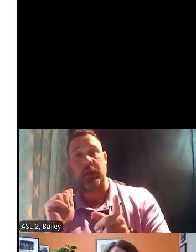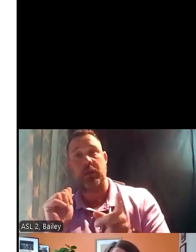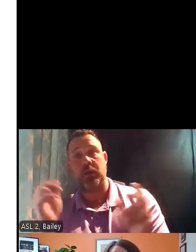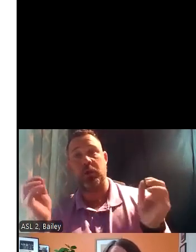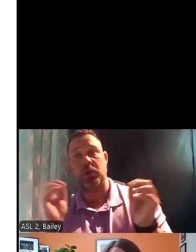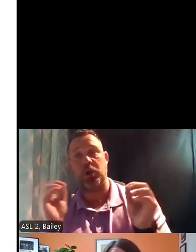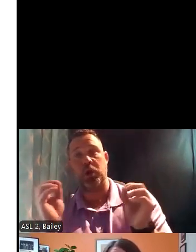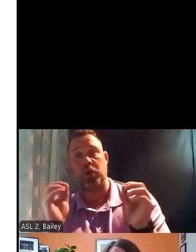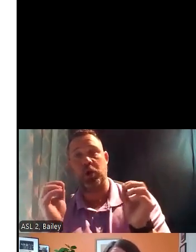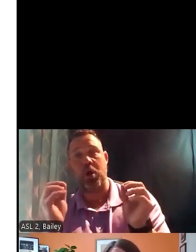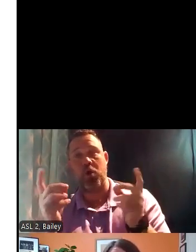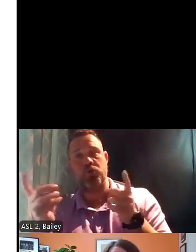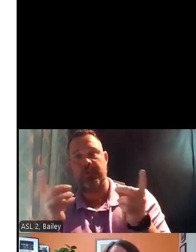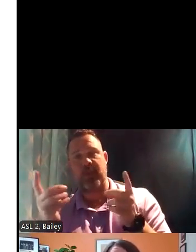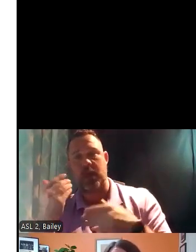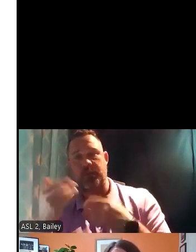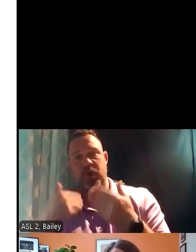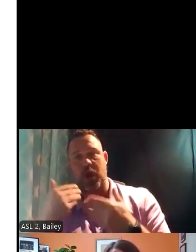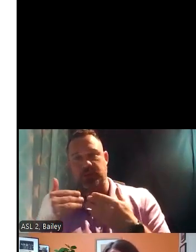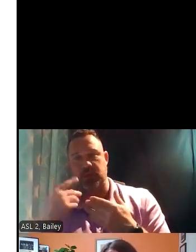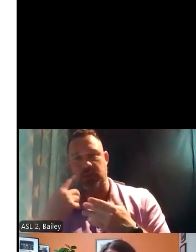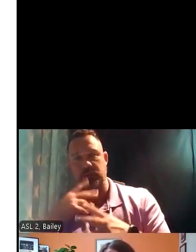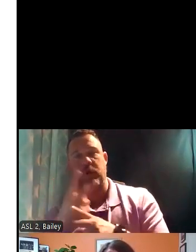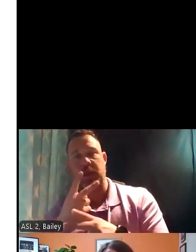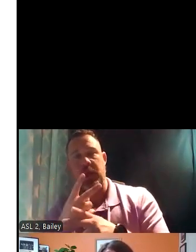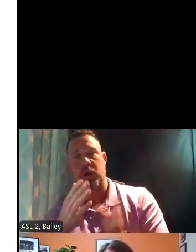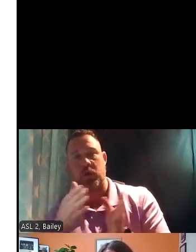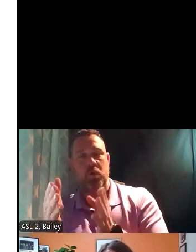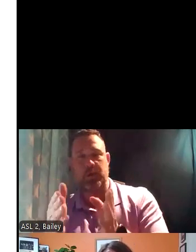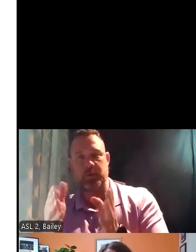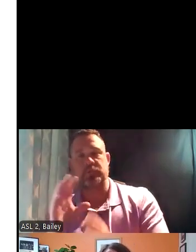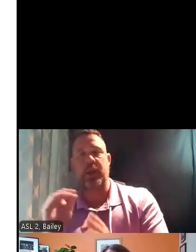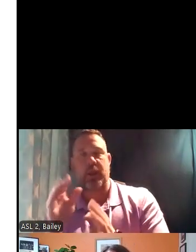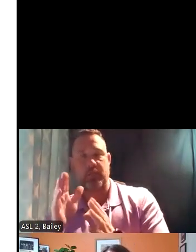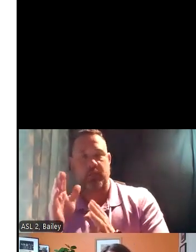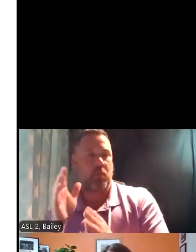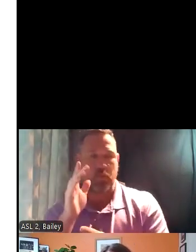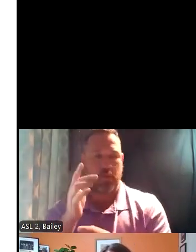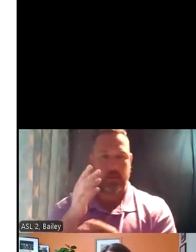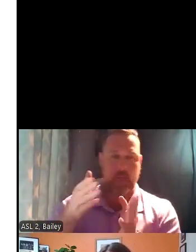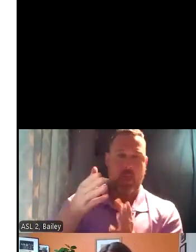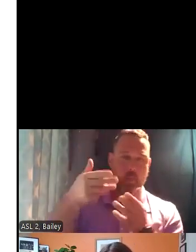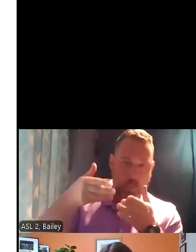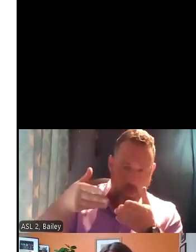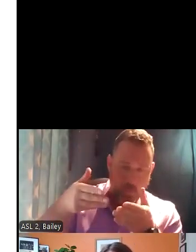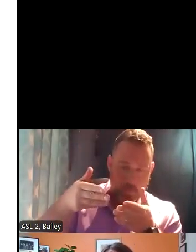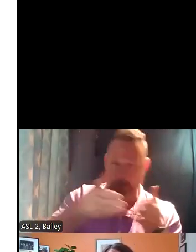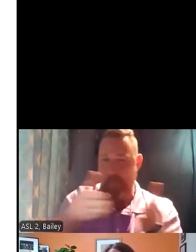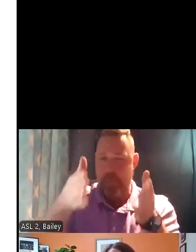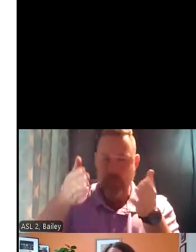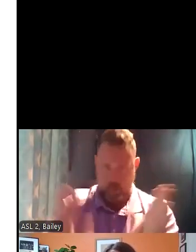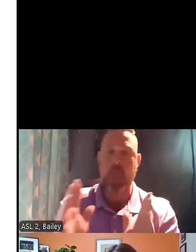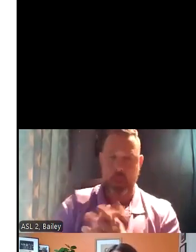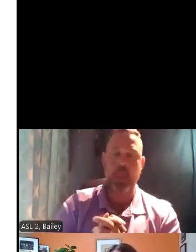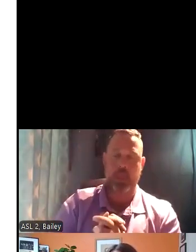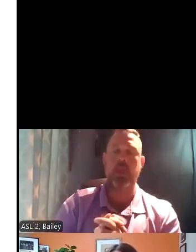no clearly defined process for care coordination and clinical pathways in healthcare systems